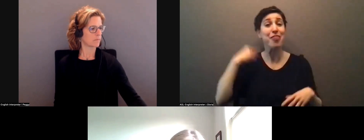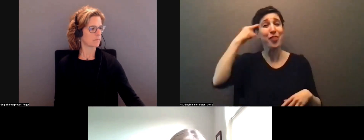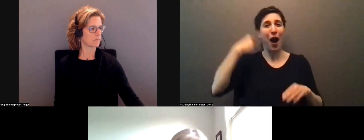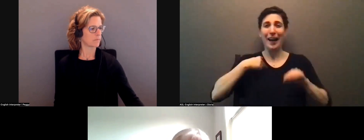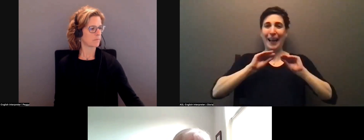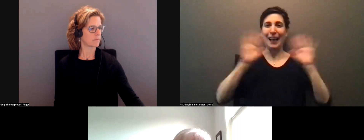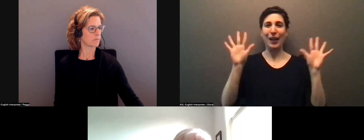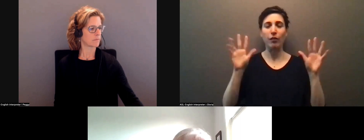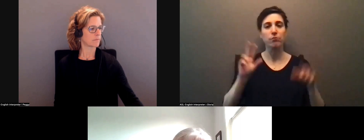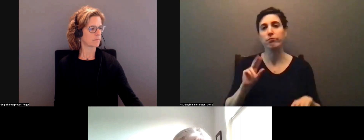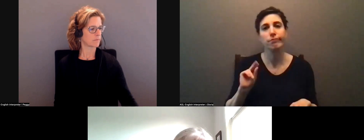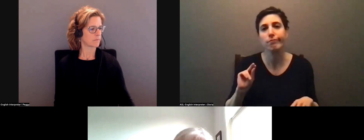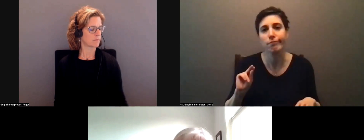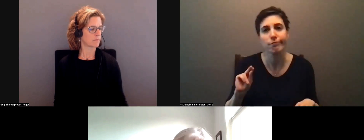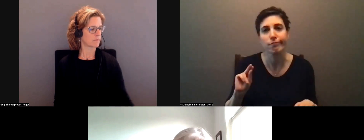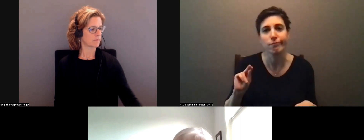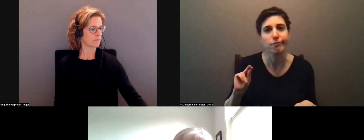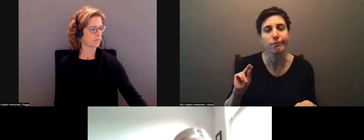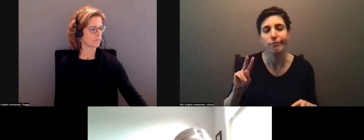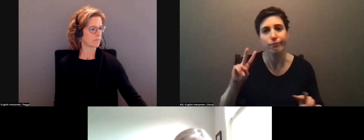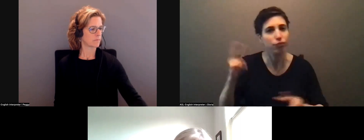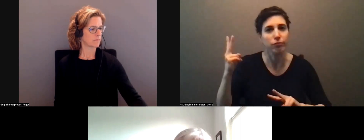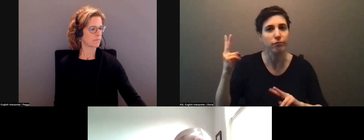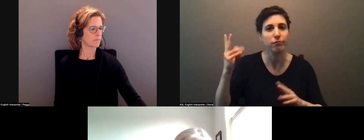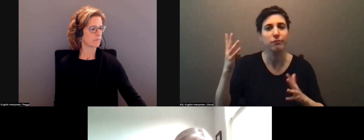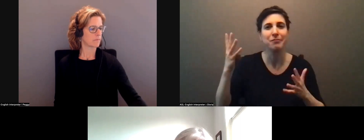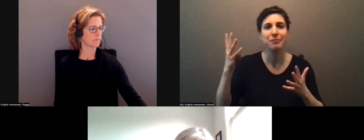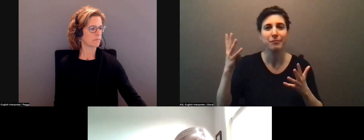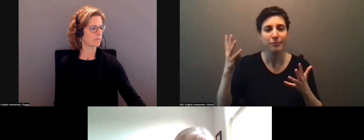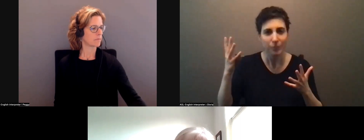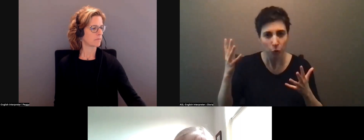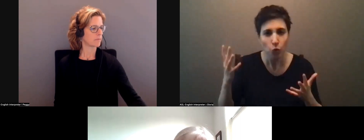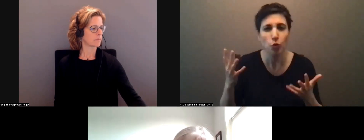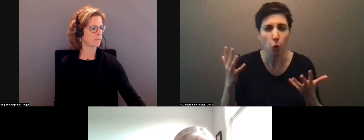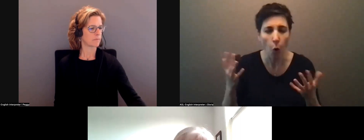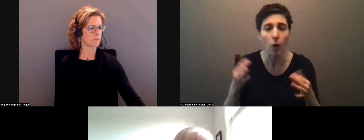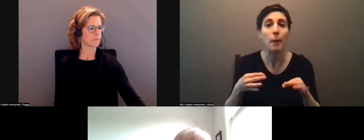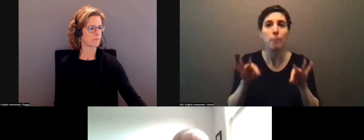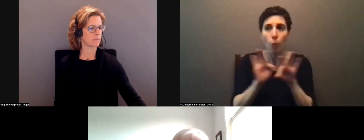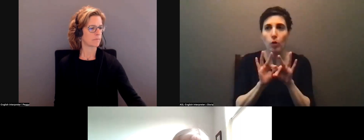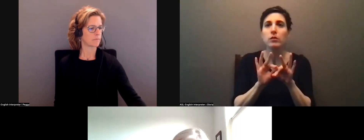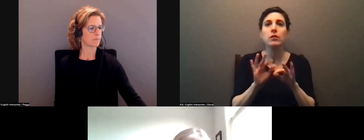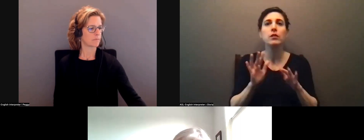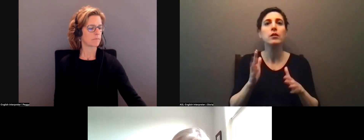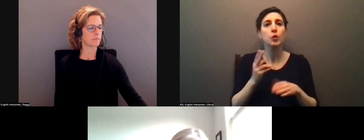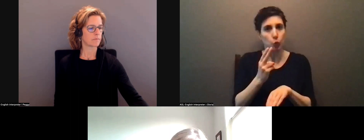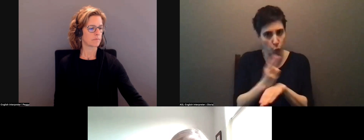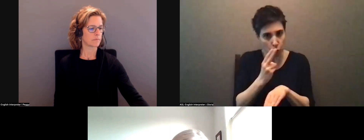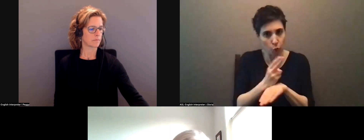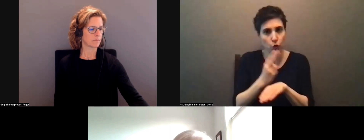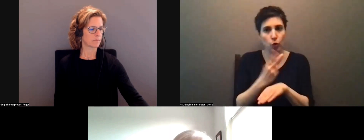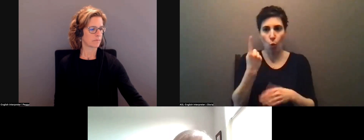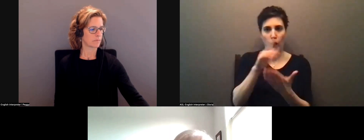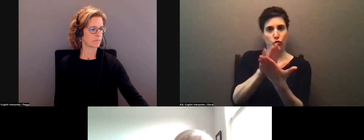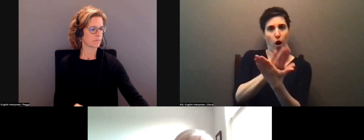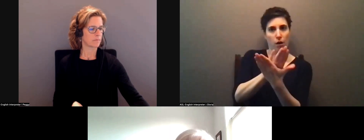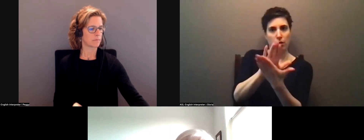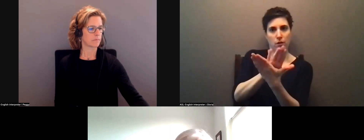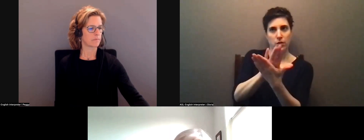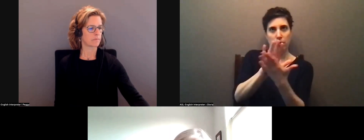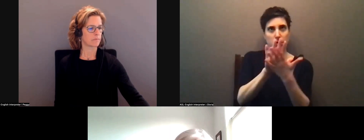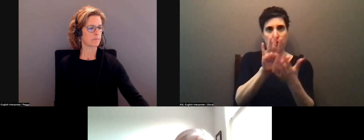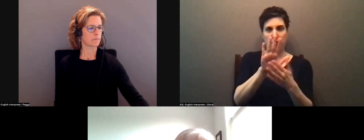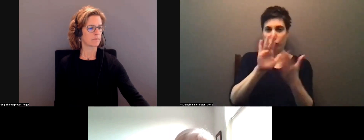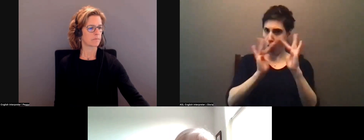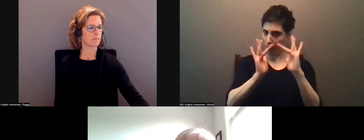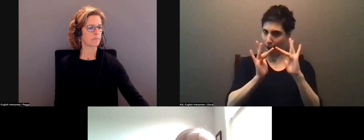is a living document that we have all put together ourselves as a group and all use every day, was